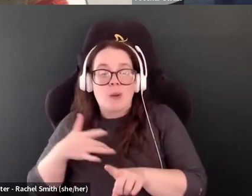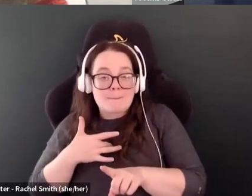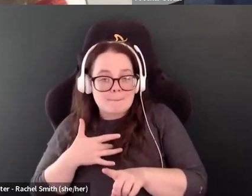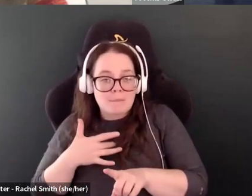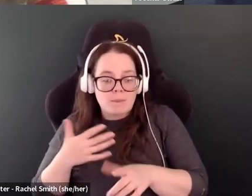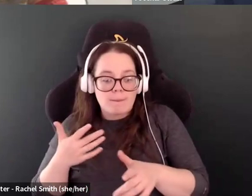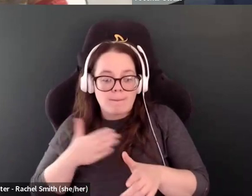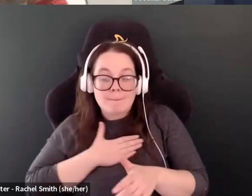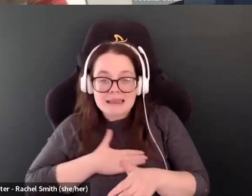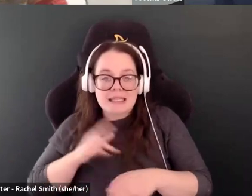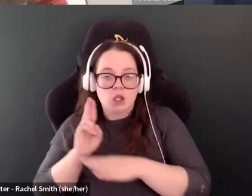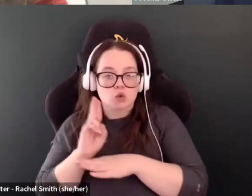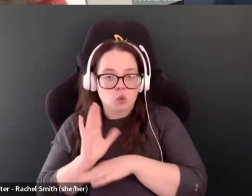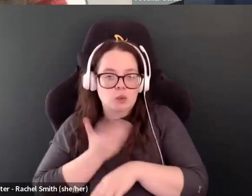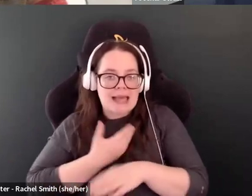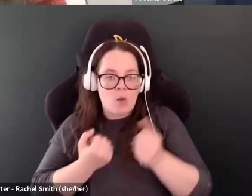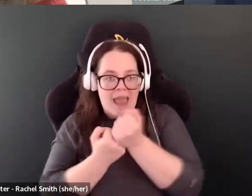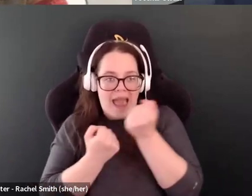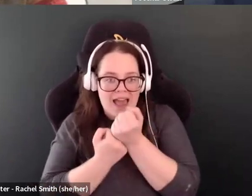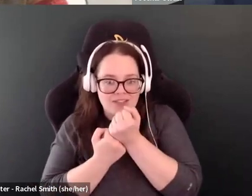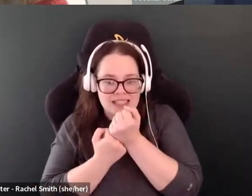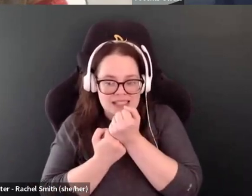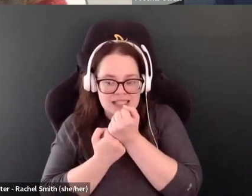the advocacy at